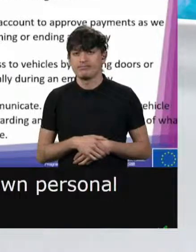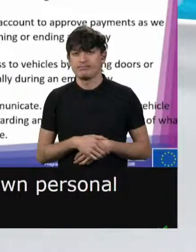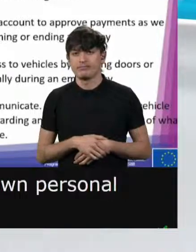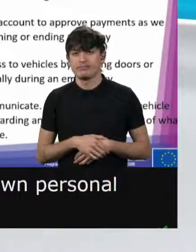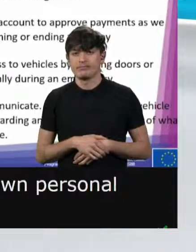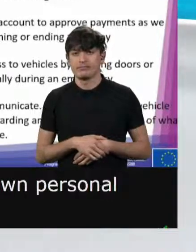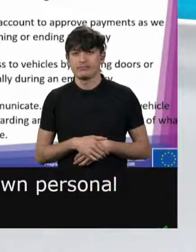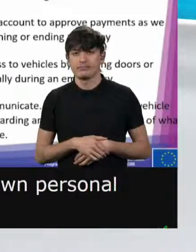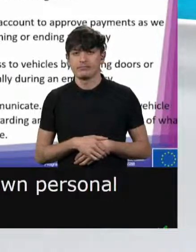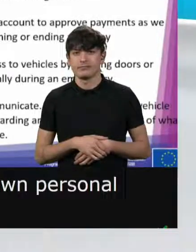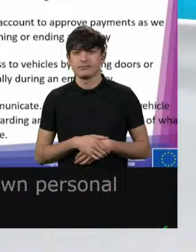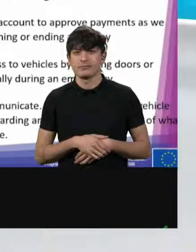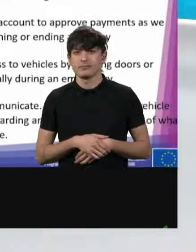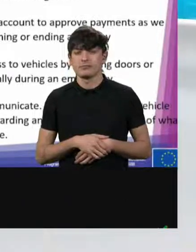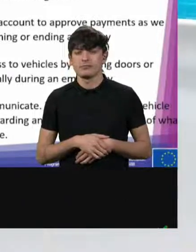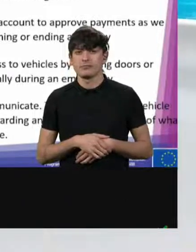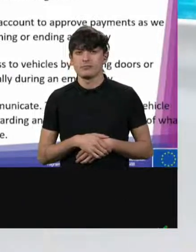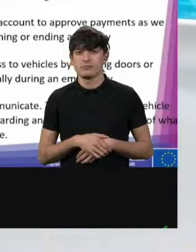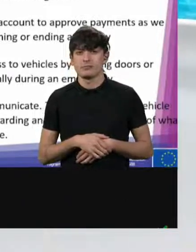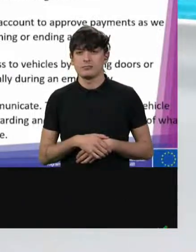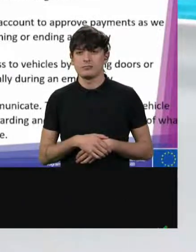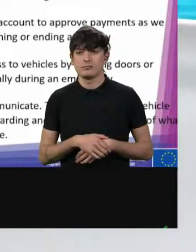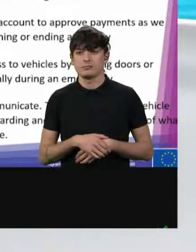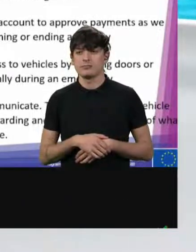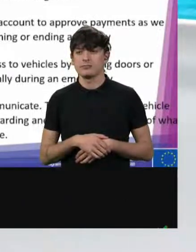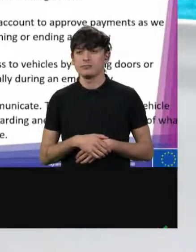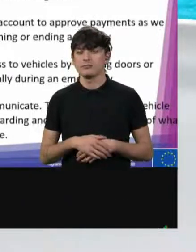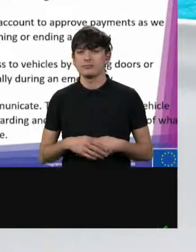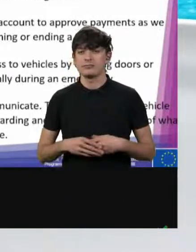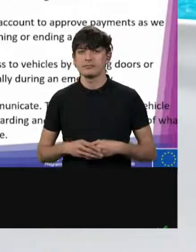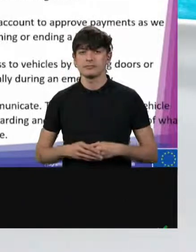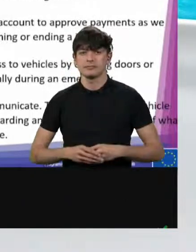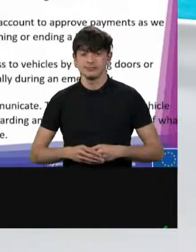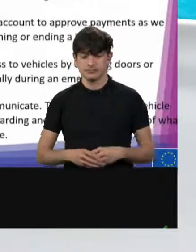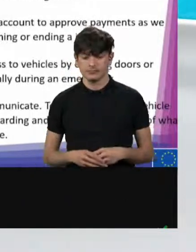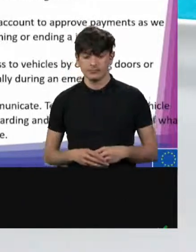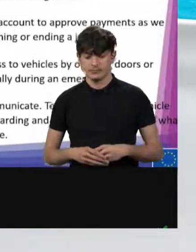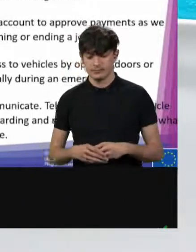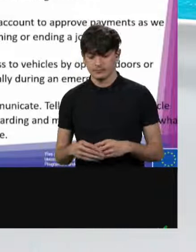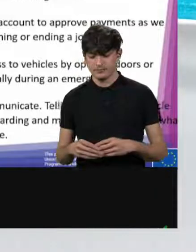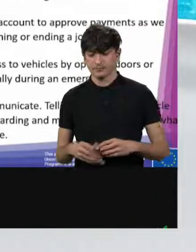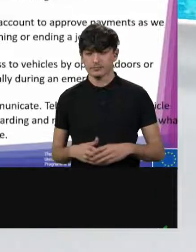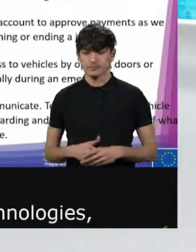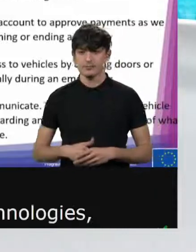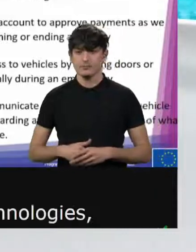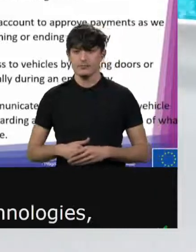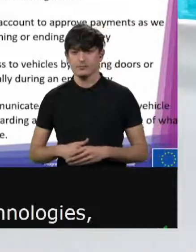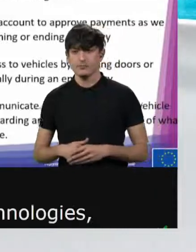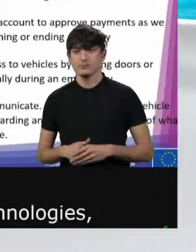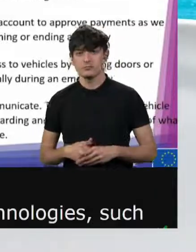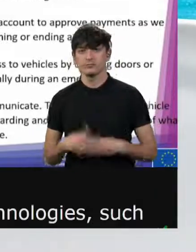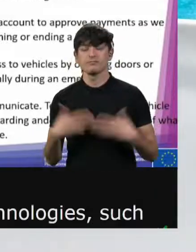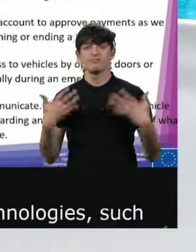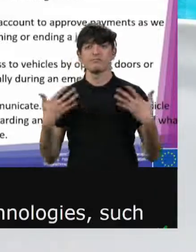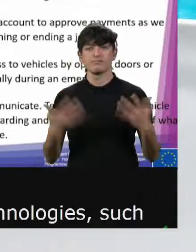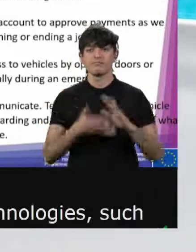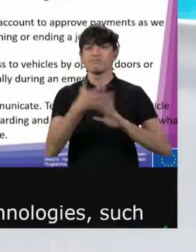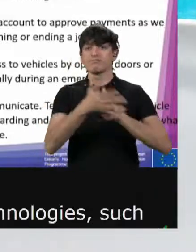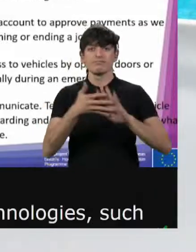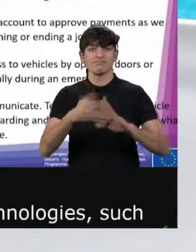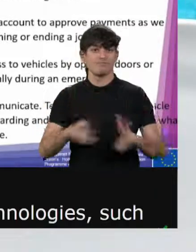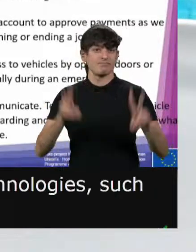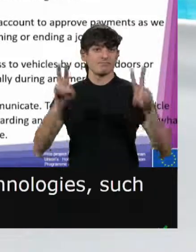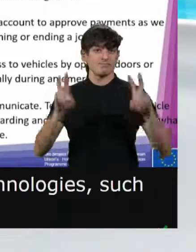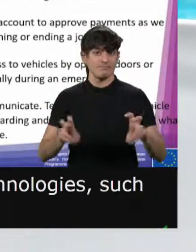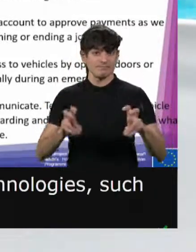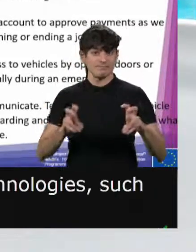And this idea then took us further into existing technologies, such as wearables, and really increasingly